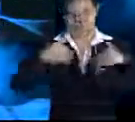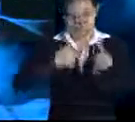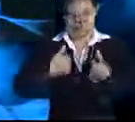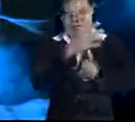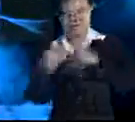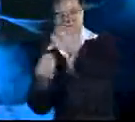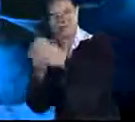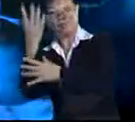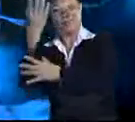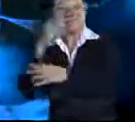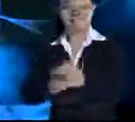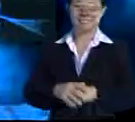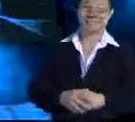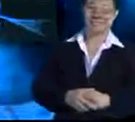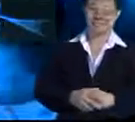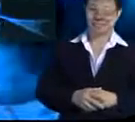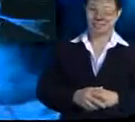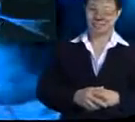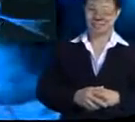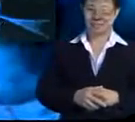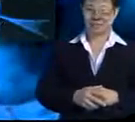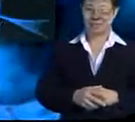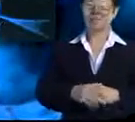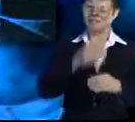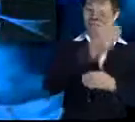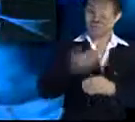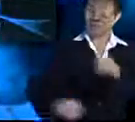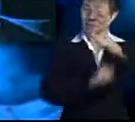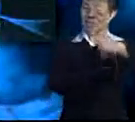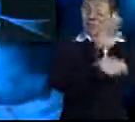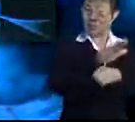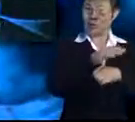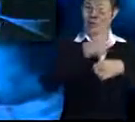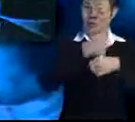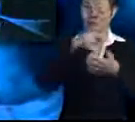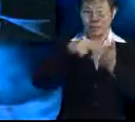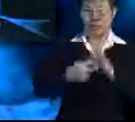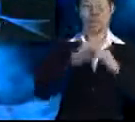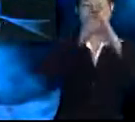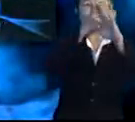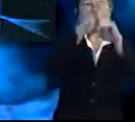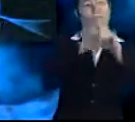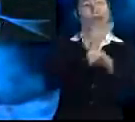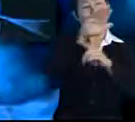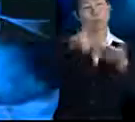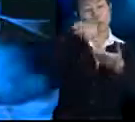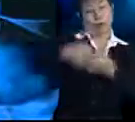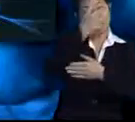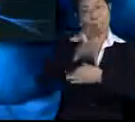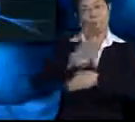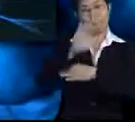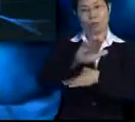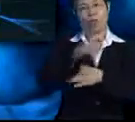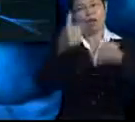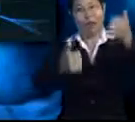animals and plants. If something supports you, it means it prevents you from falling because you are